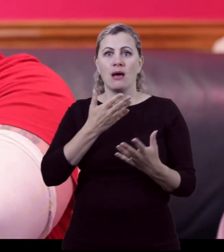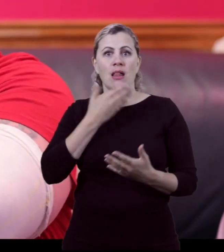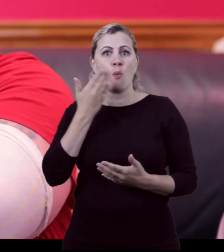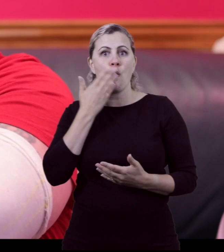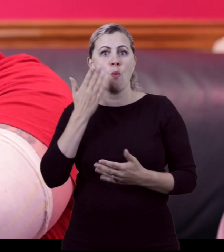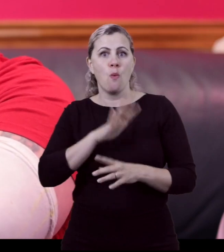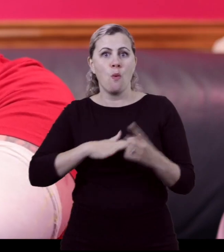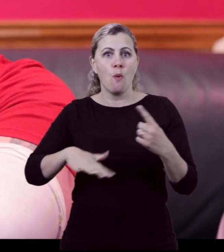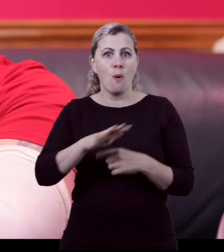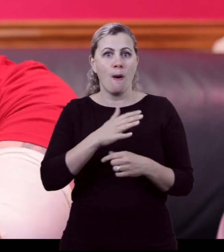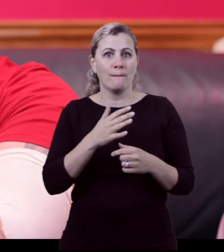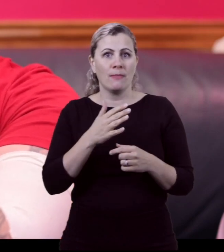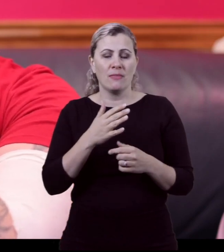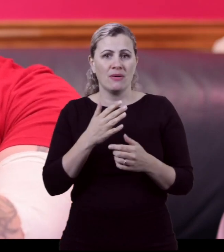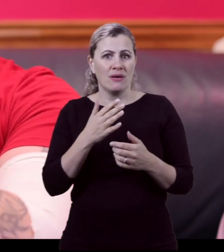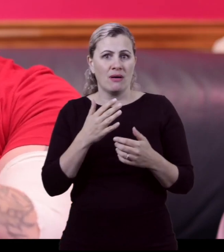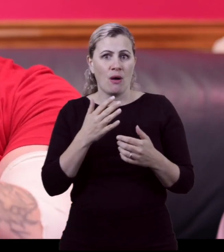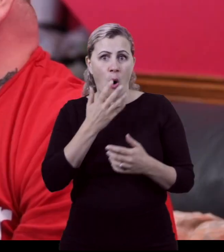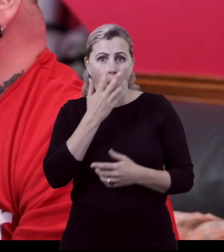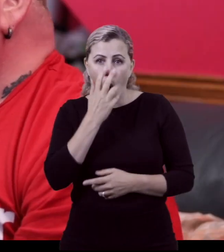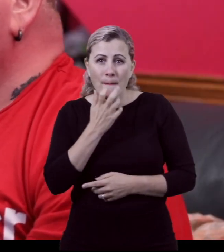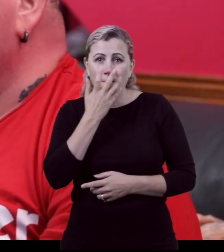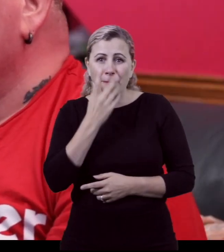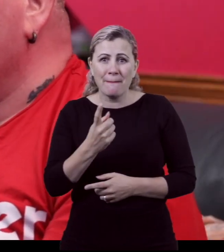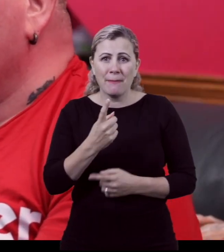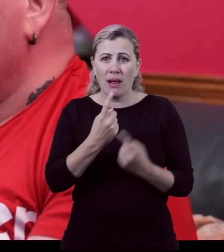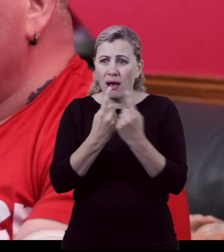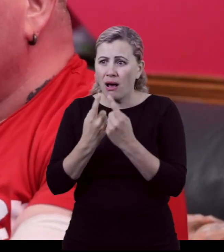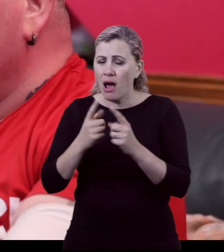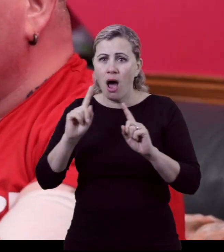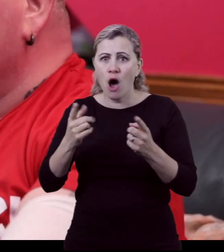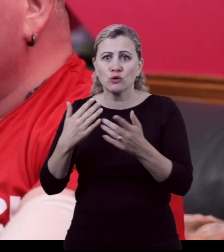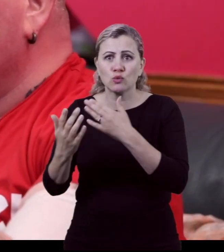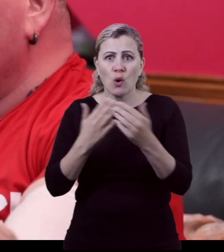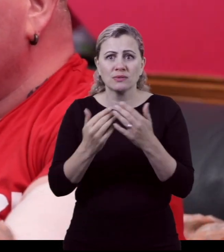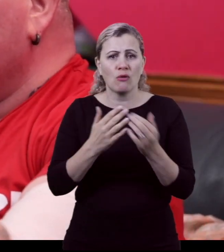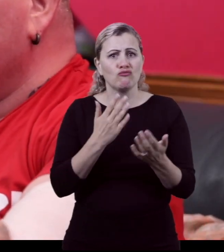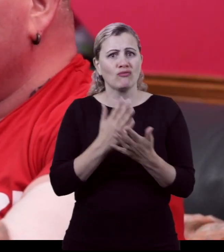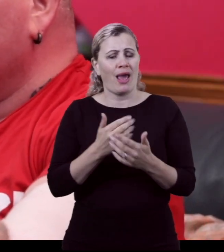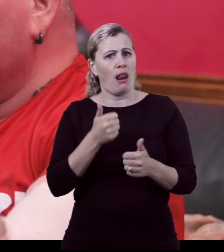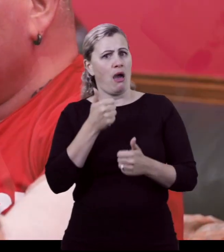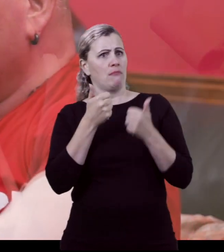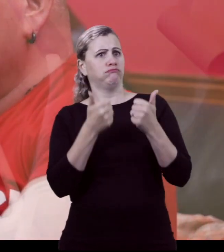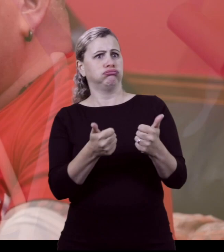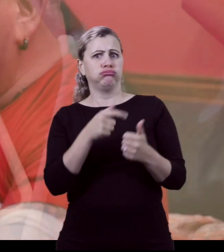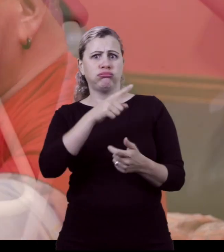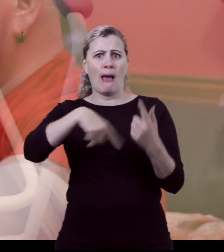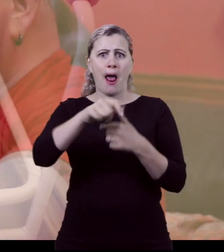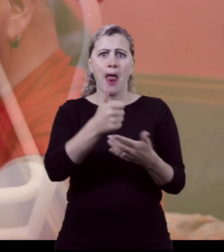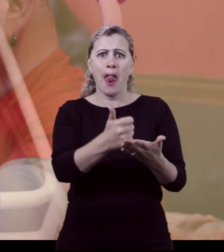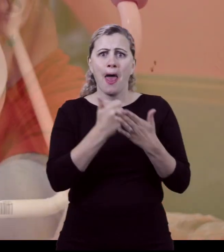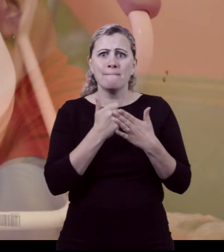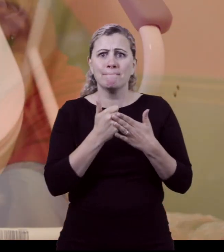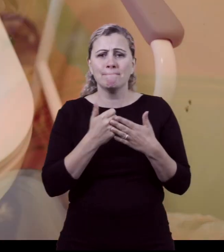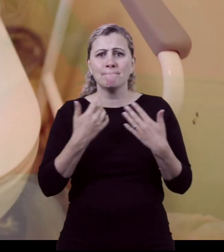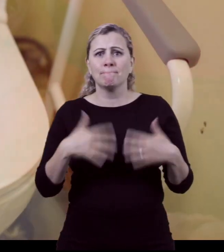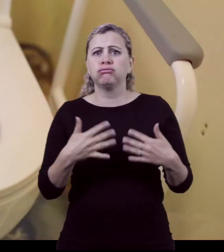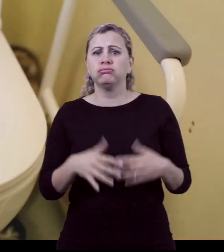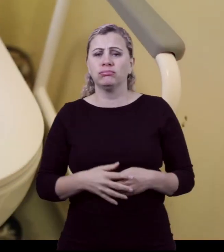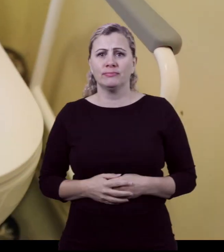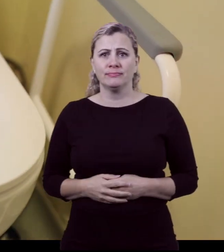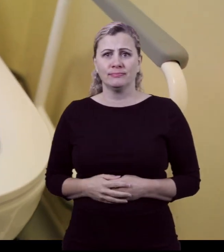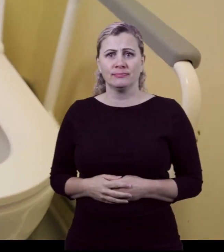when the bathroom sink was changed, well, I looked into it then to get an high-rise